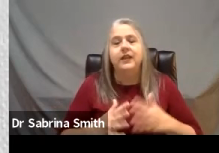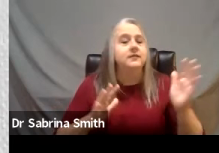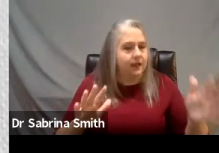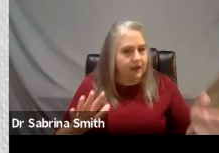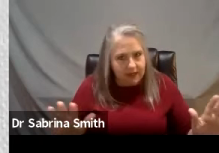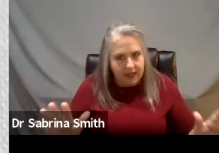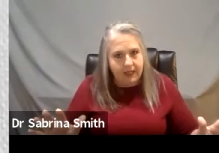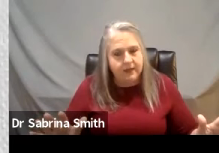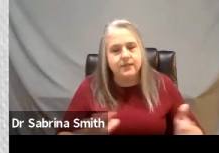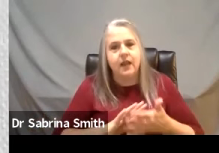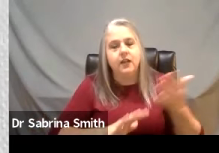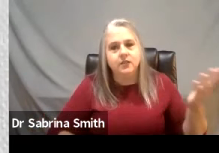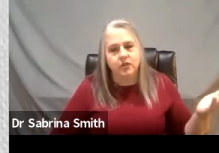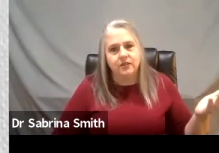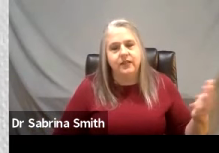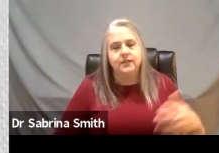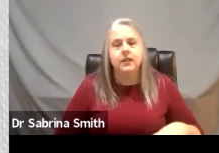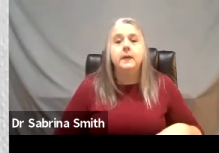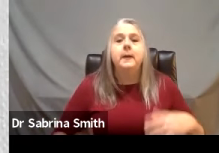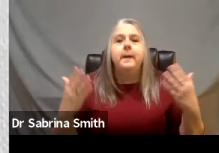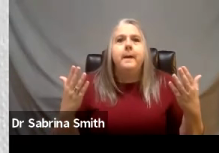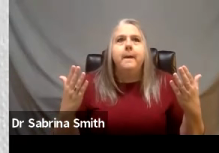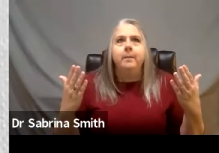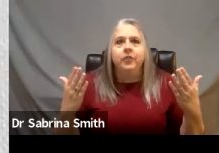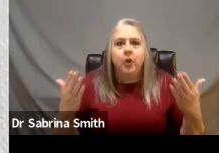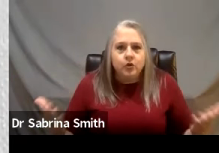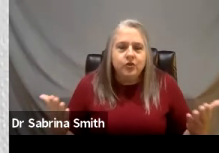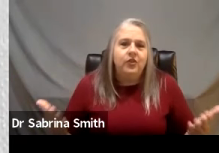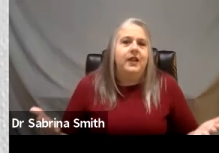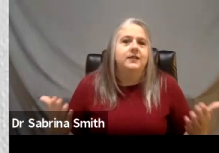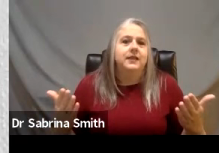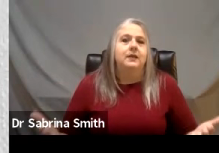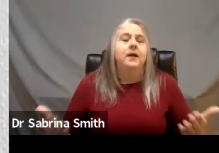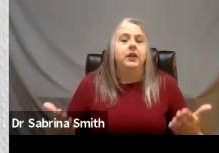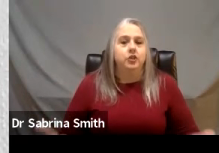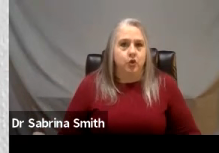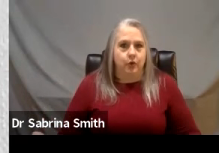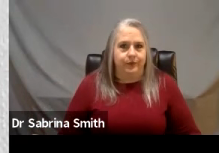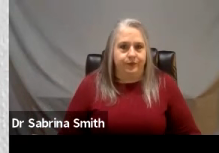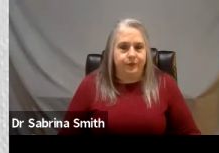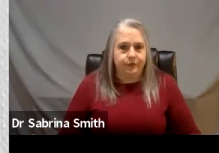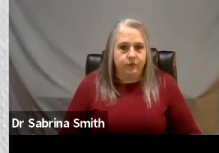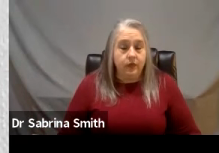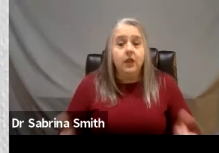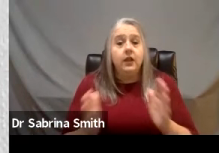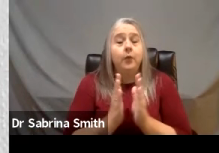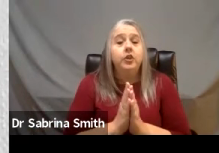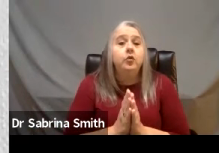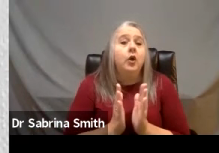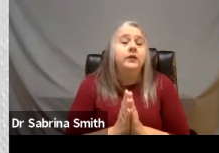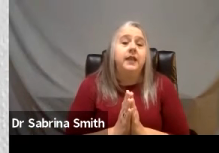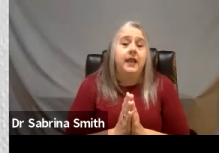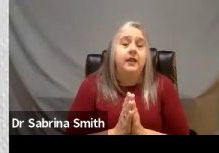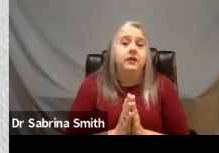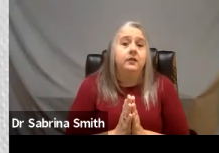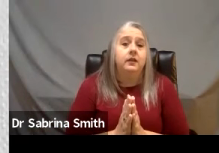are things, and again, this is not an exhaustive list. Those are the things in my control. Now, when you